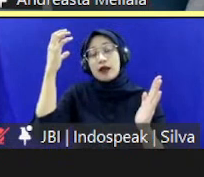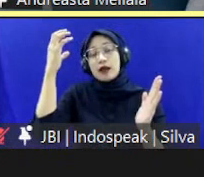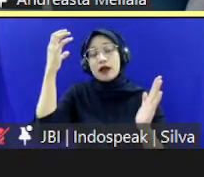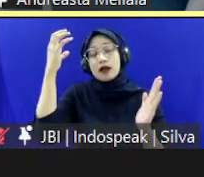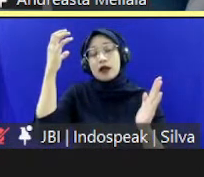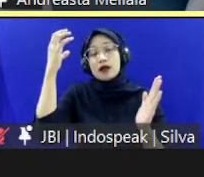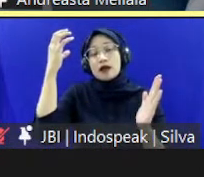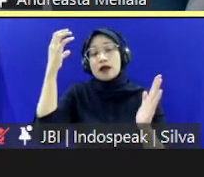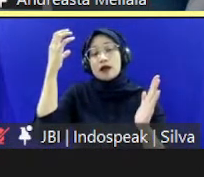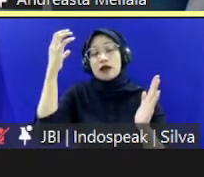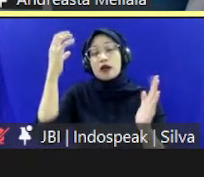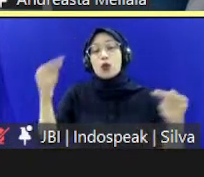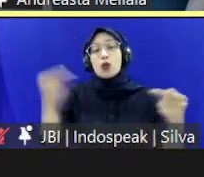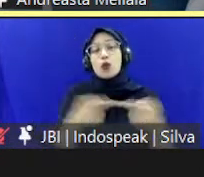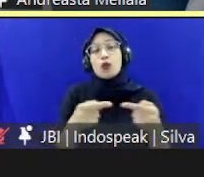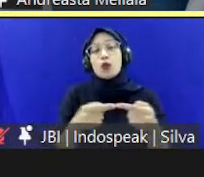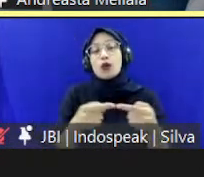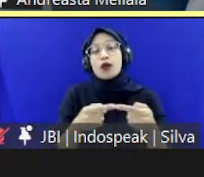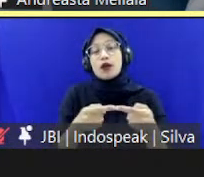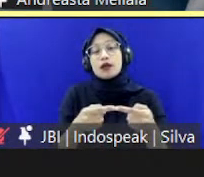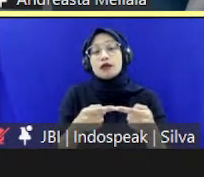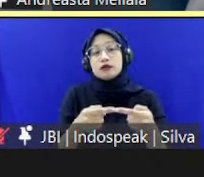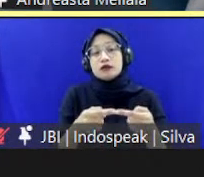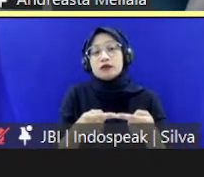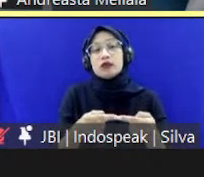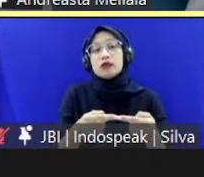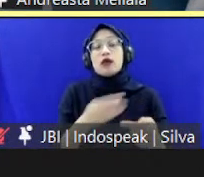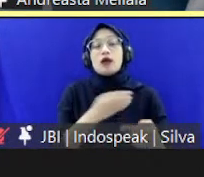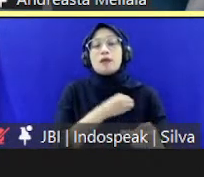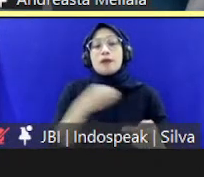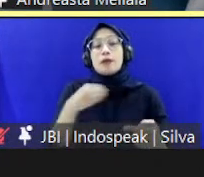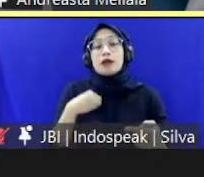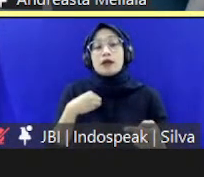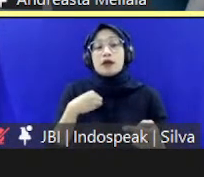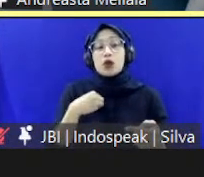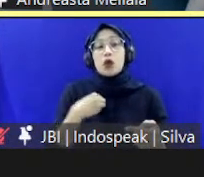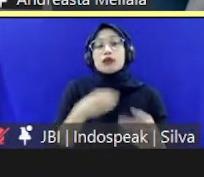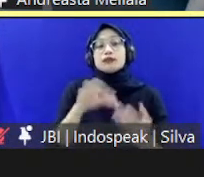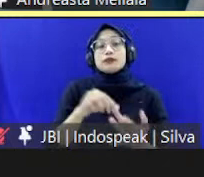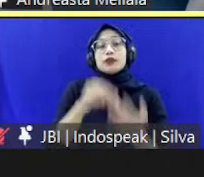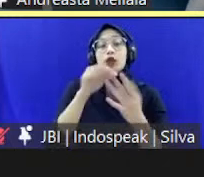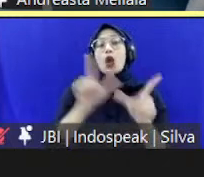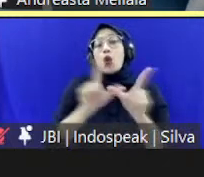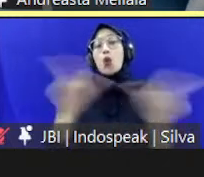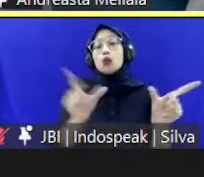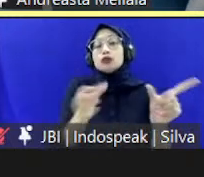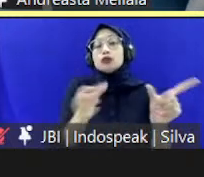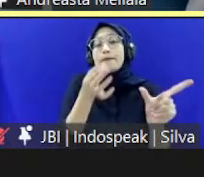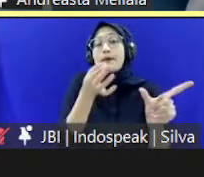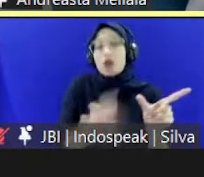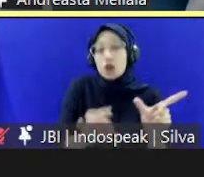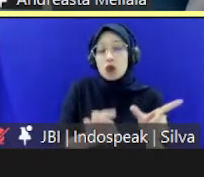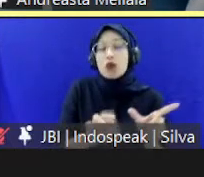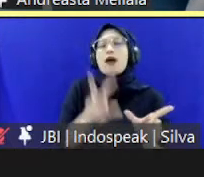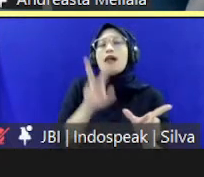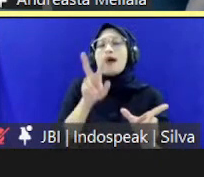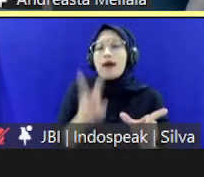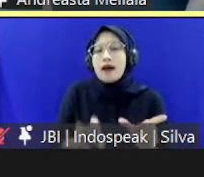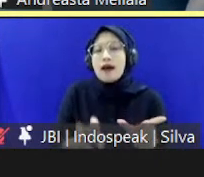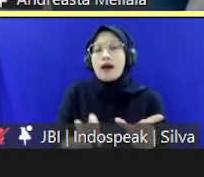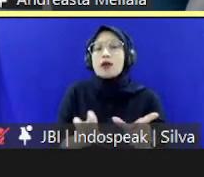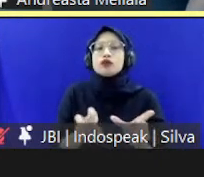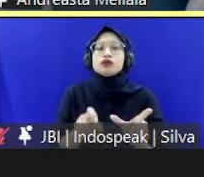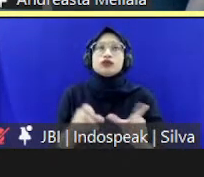of obligation for medical specialists, the new graduated medical specialists, to work in the rural area is already